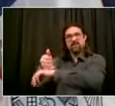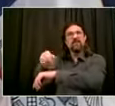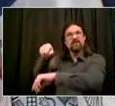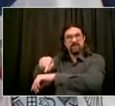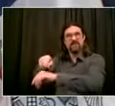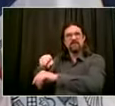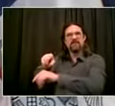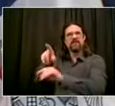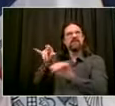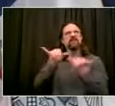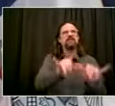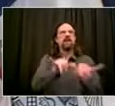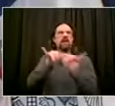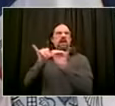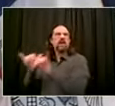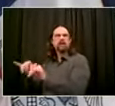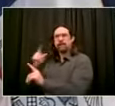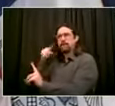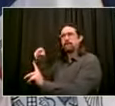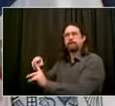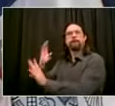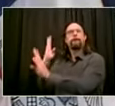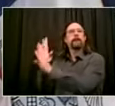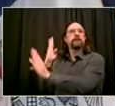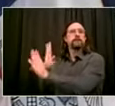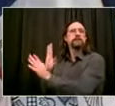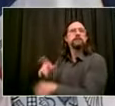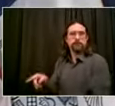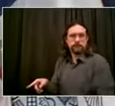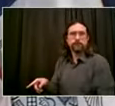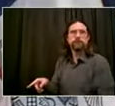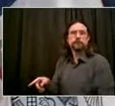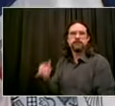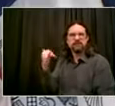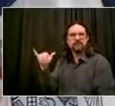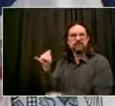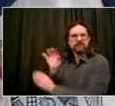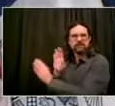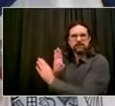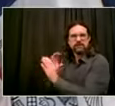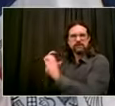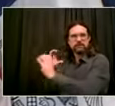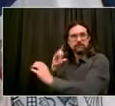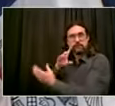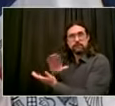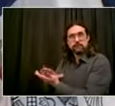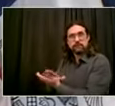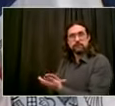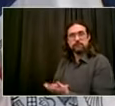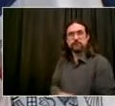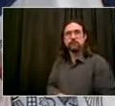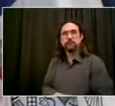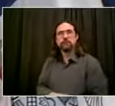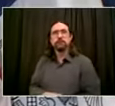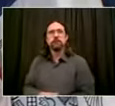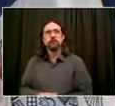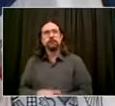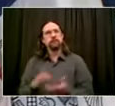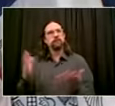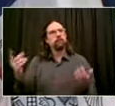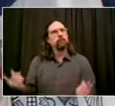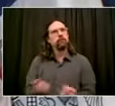companies, all different, question marks every year about how the school year would begin, whether the service would be